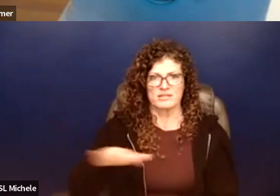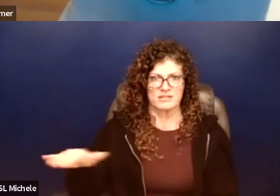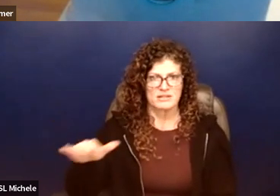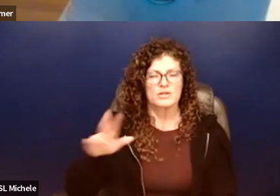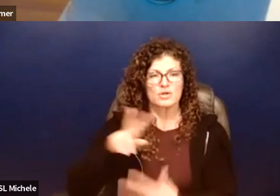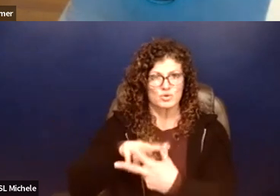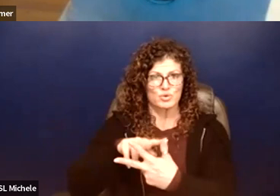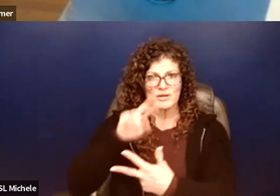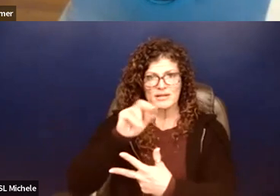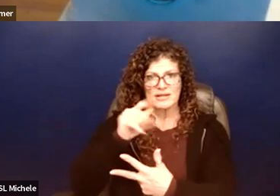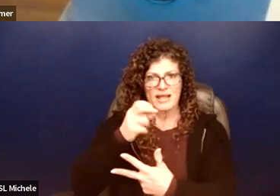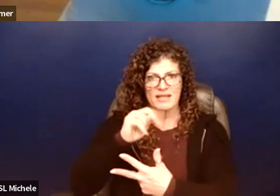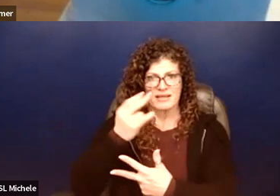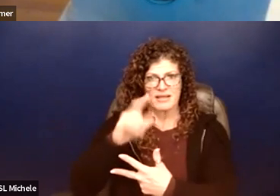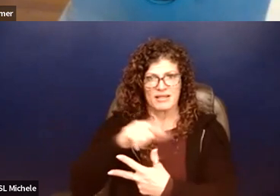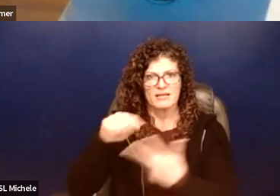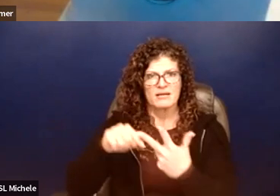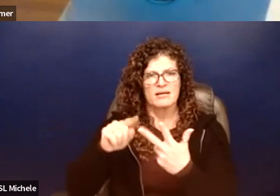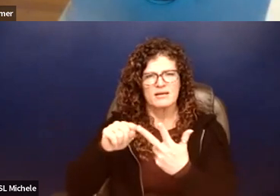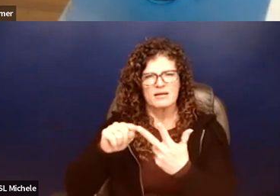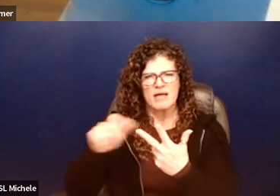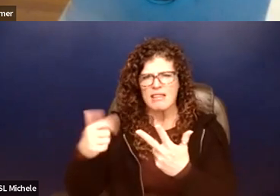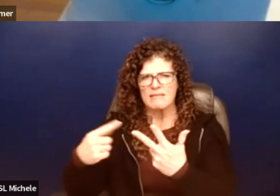and 1 at the Mendel, who's autistic as well.